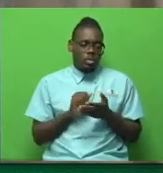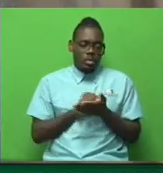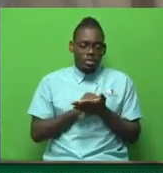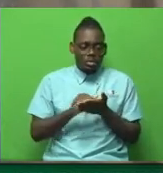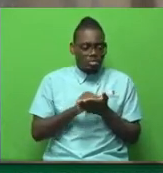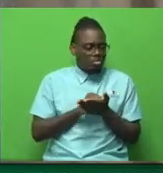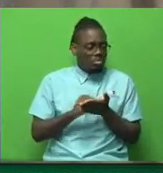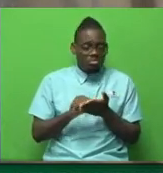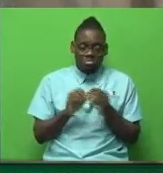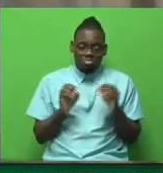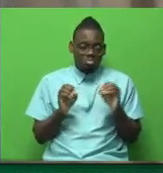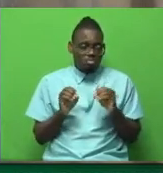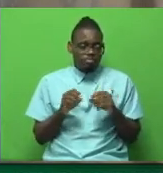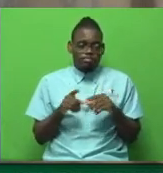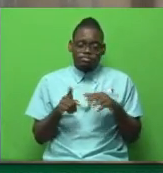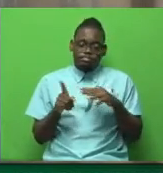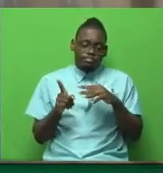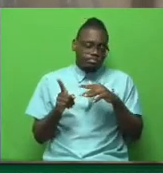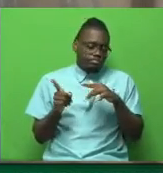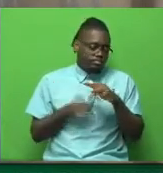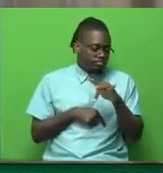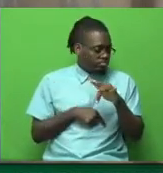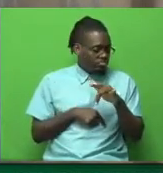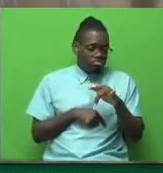it's not been under the procurement regulator